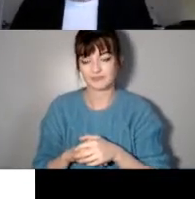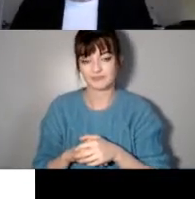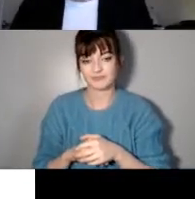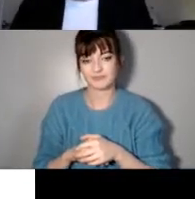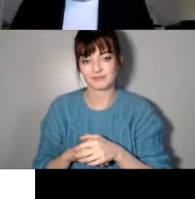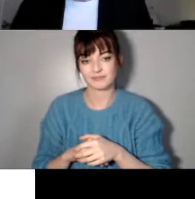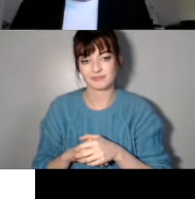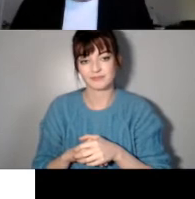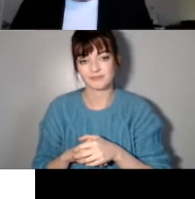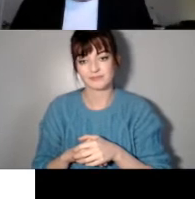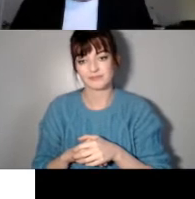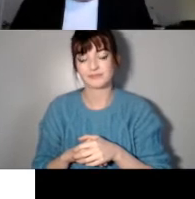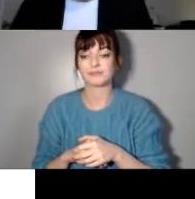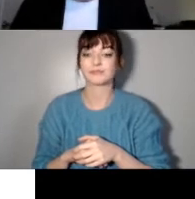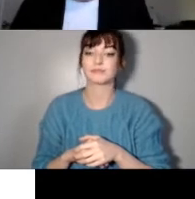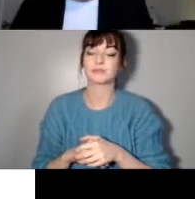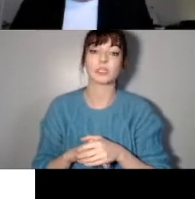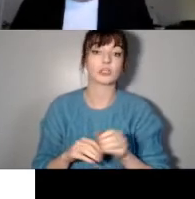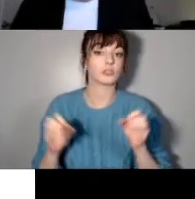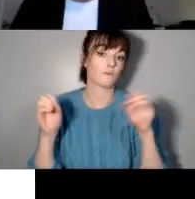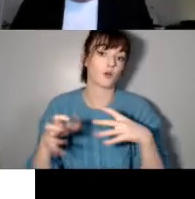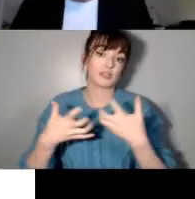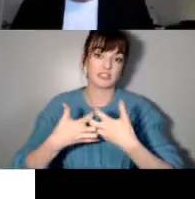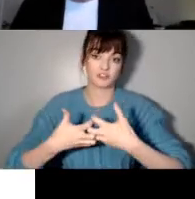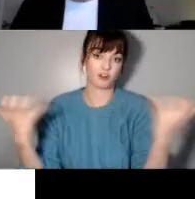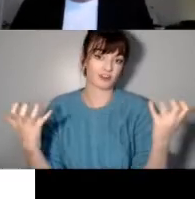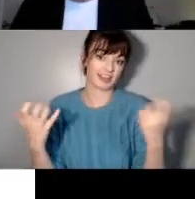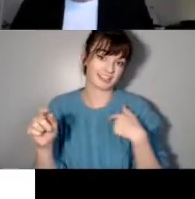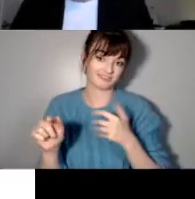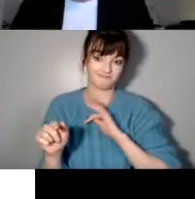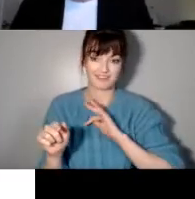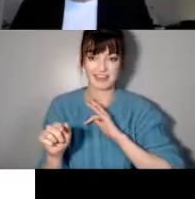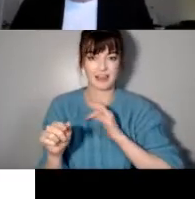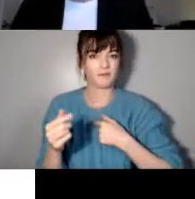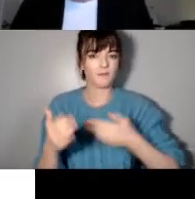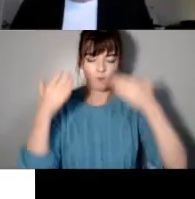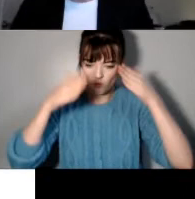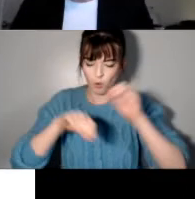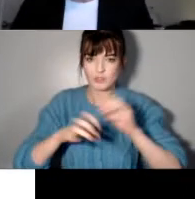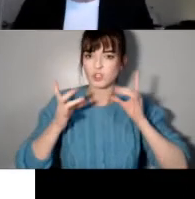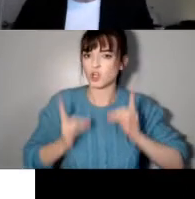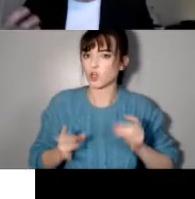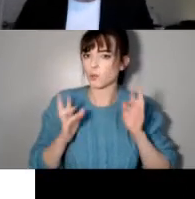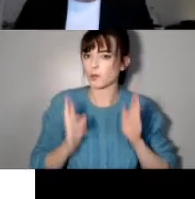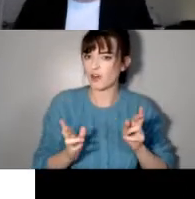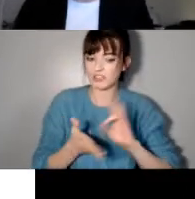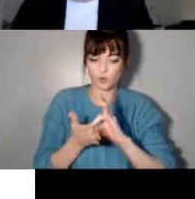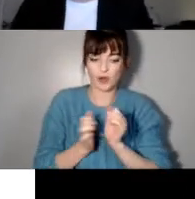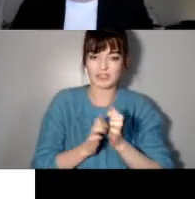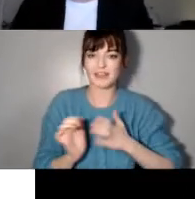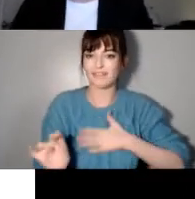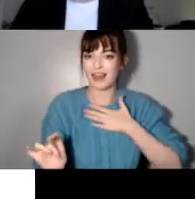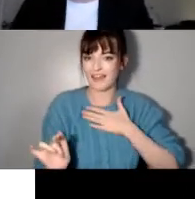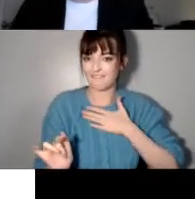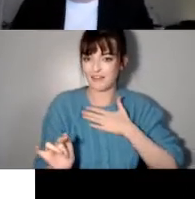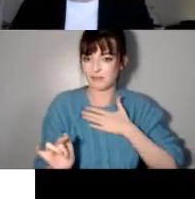this decongregation itself is principally with a view to achieving human rights outcomes and improving quality of life, but there was a need to